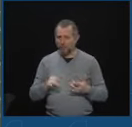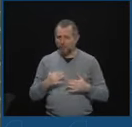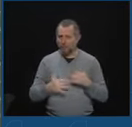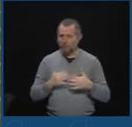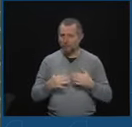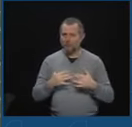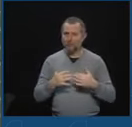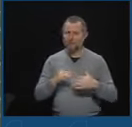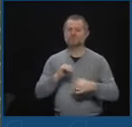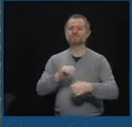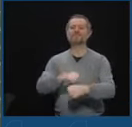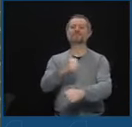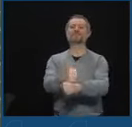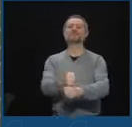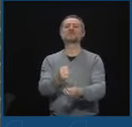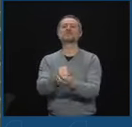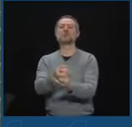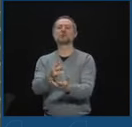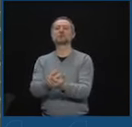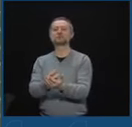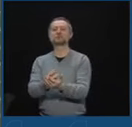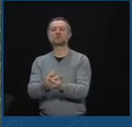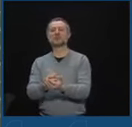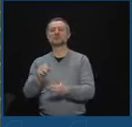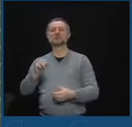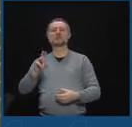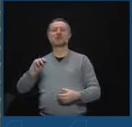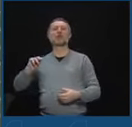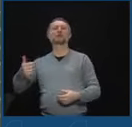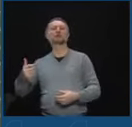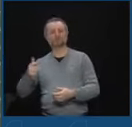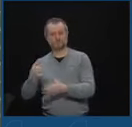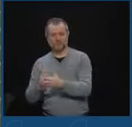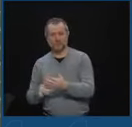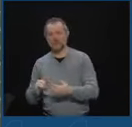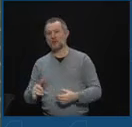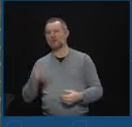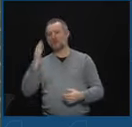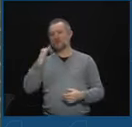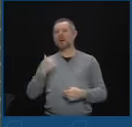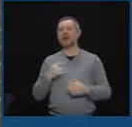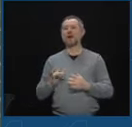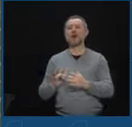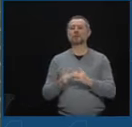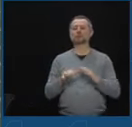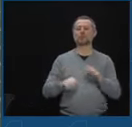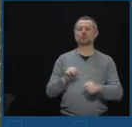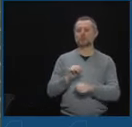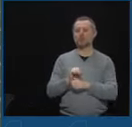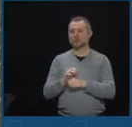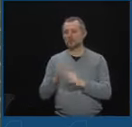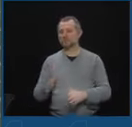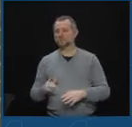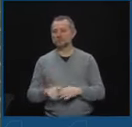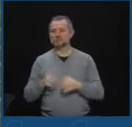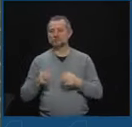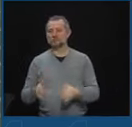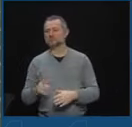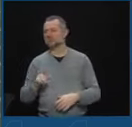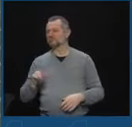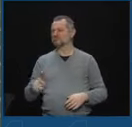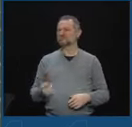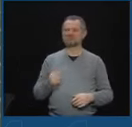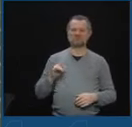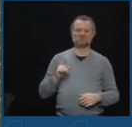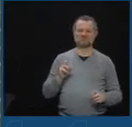worker component to our SNUG program. Prior to this work, we had outreach workers out in the street, essentially trying to do the work of